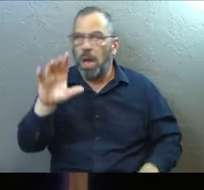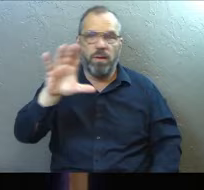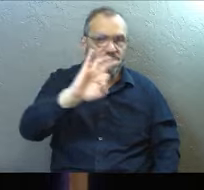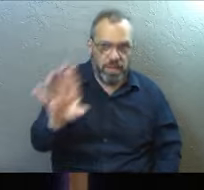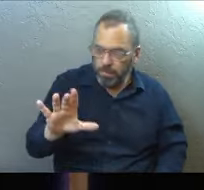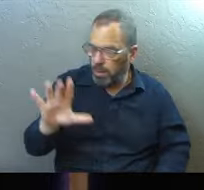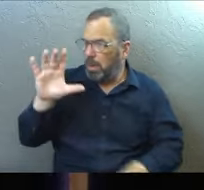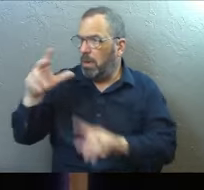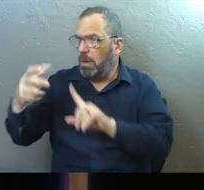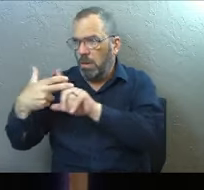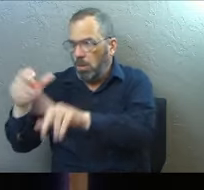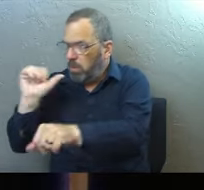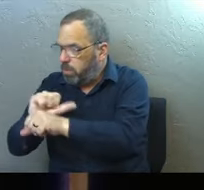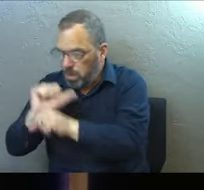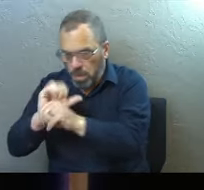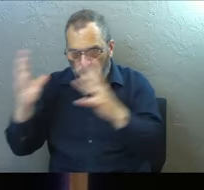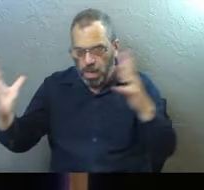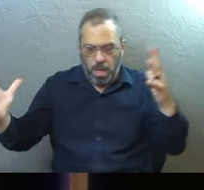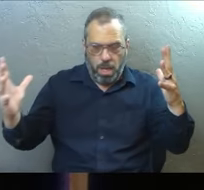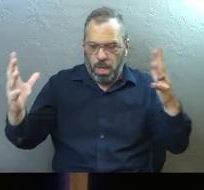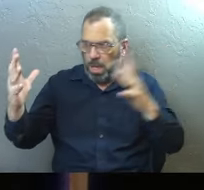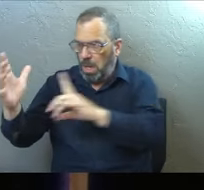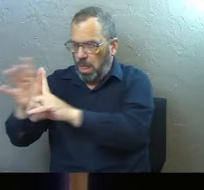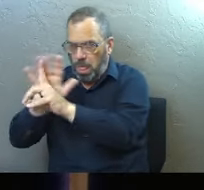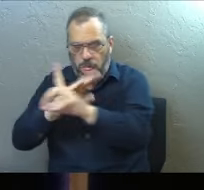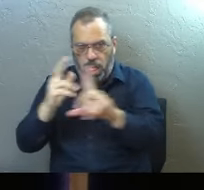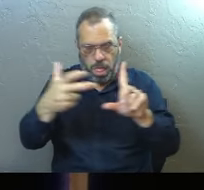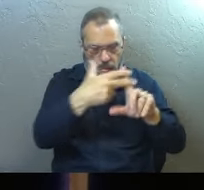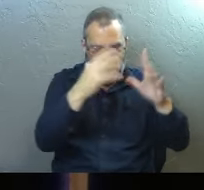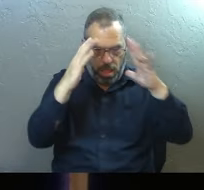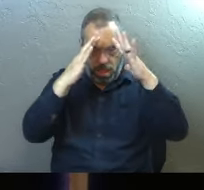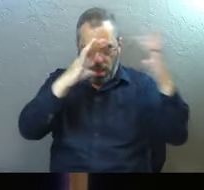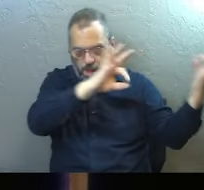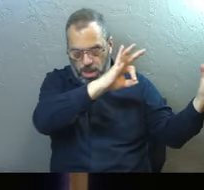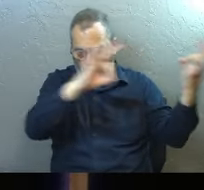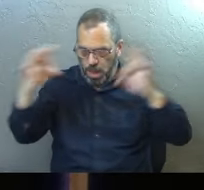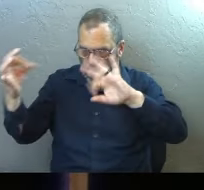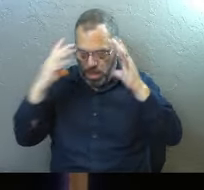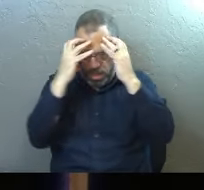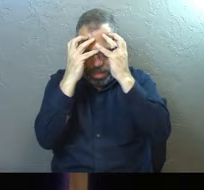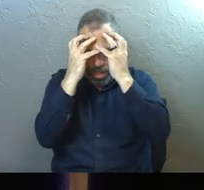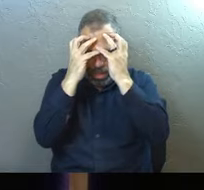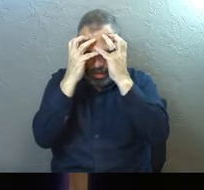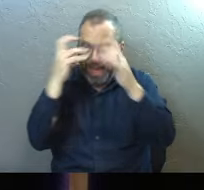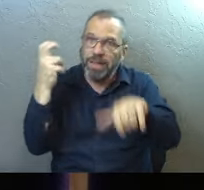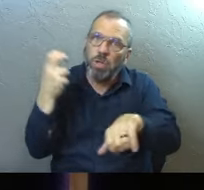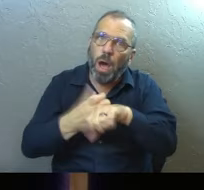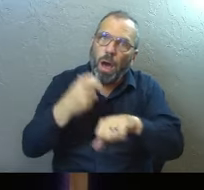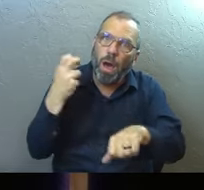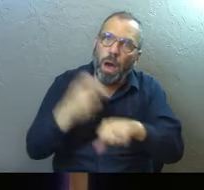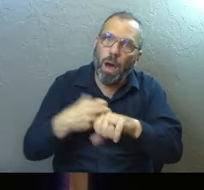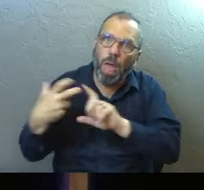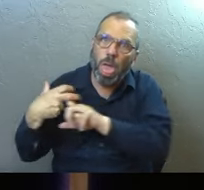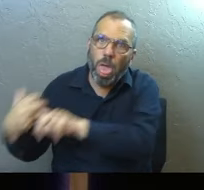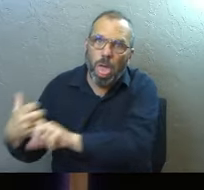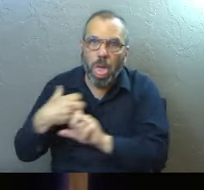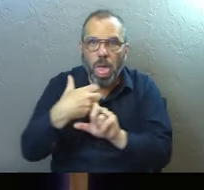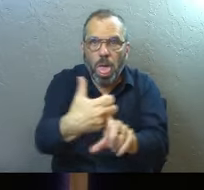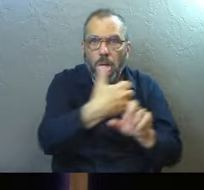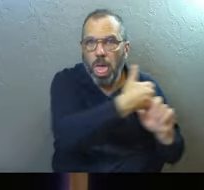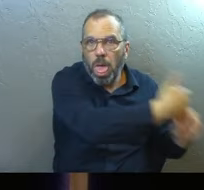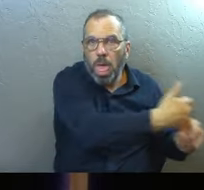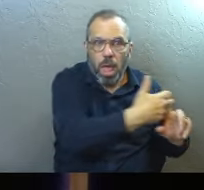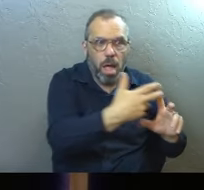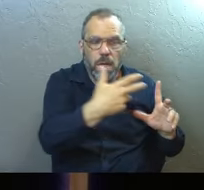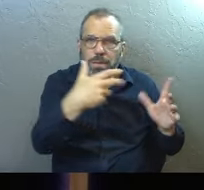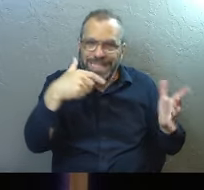is. There's so many voices, so many distractions, and it's so loud. It's difficult when we're being pulled in all those directions to